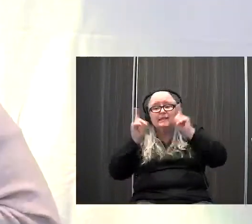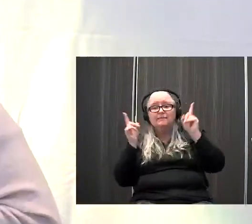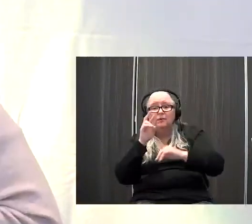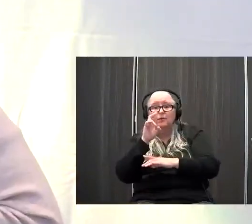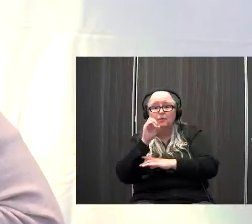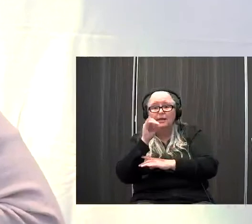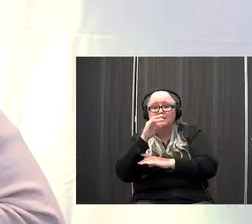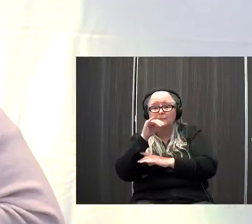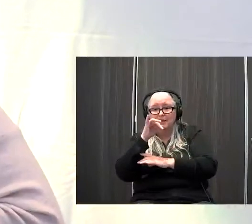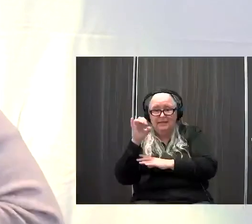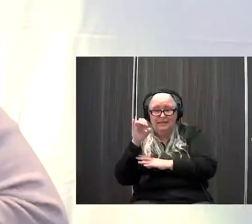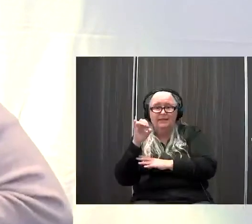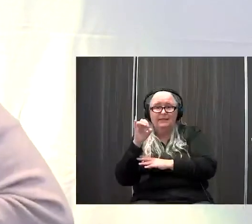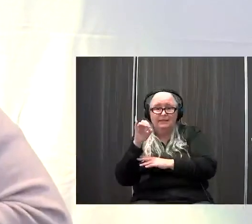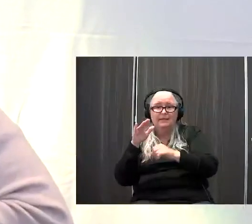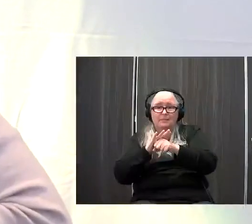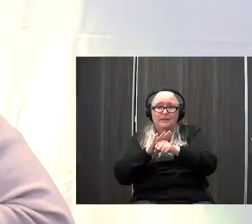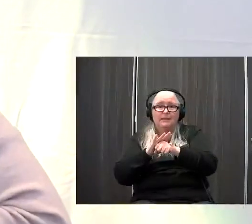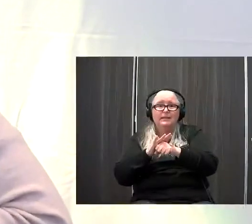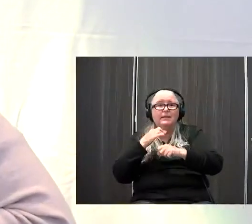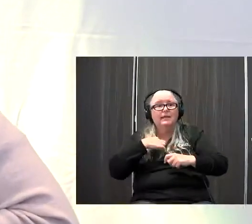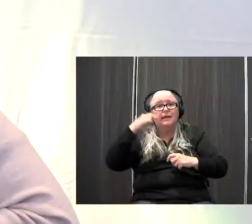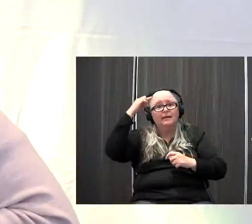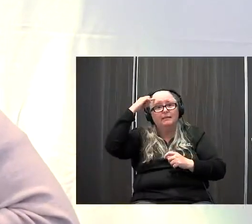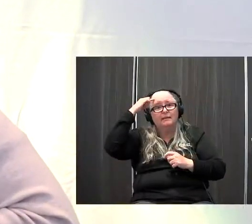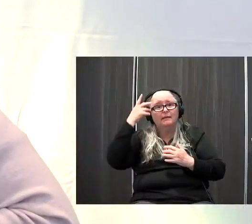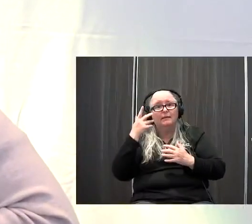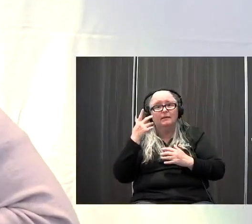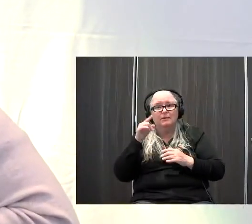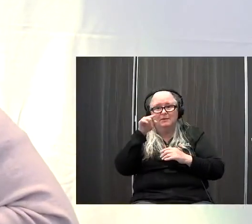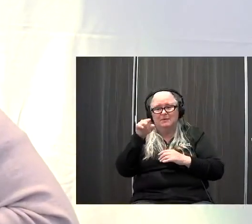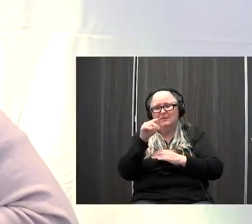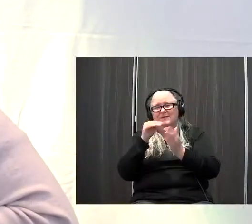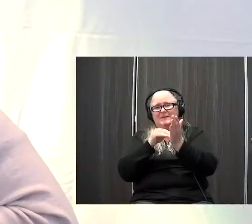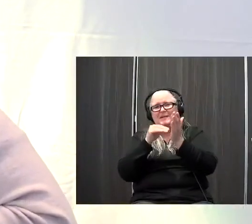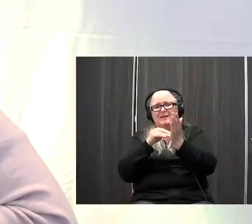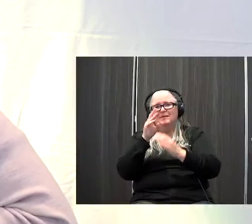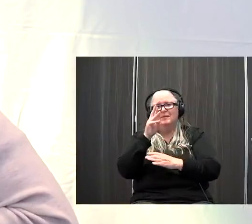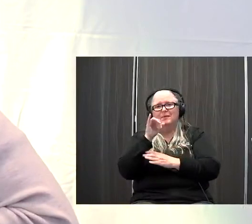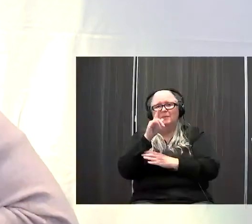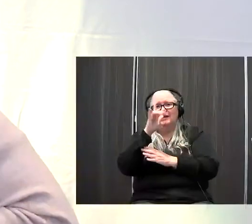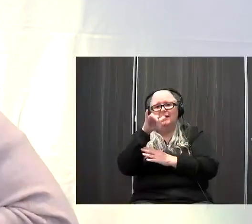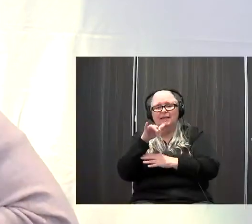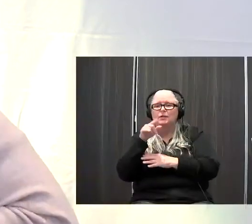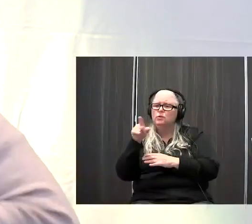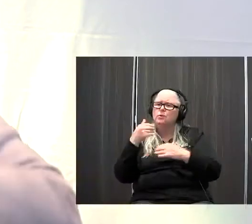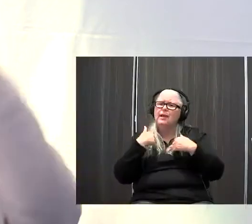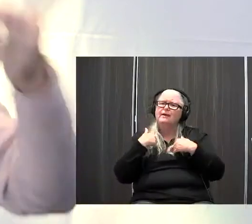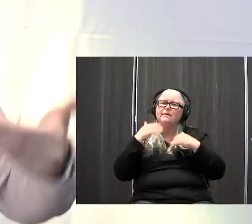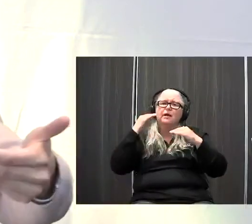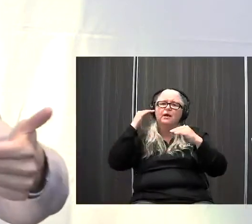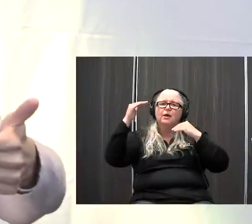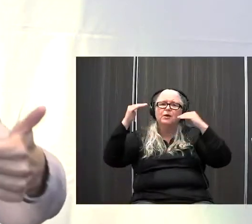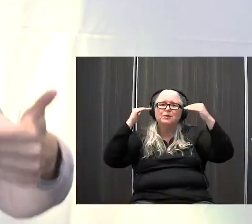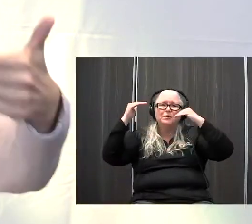for the clarification. Yeah, sorry about that, guys. So I think this one's coming to you here, Dr. Wiley. Are there adult providers who play a